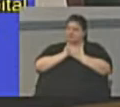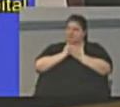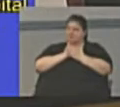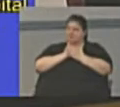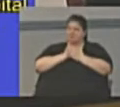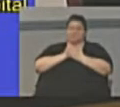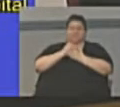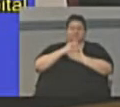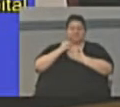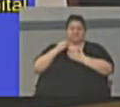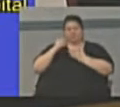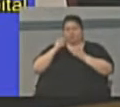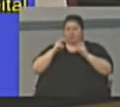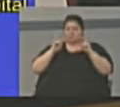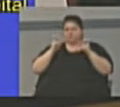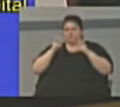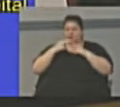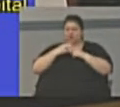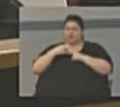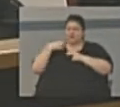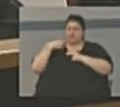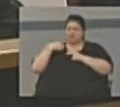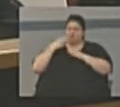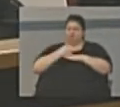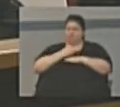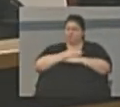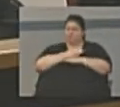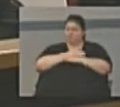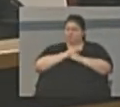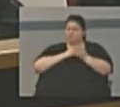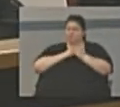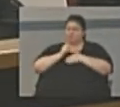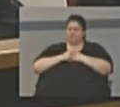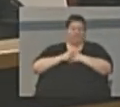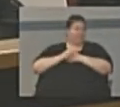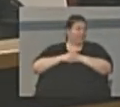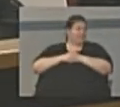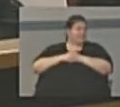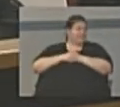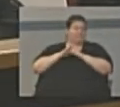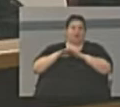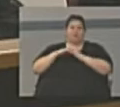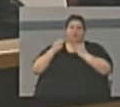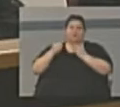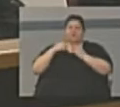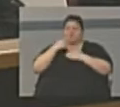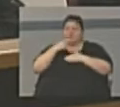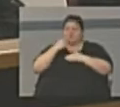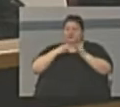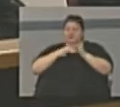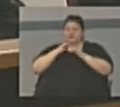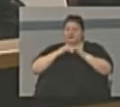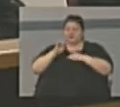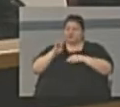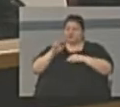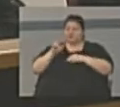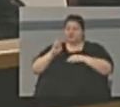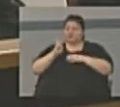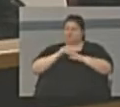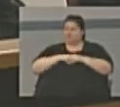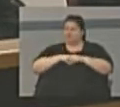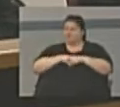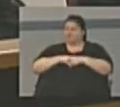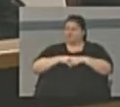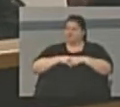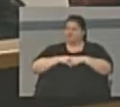program. I've read the title into the record for the second reading. I'll open the public hearing at 7:36.